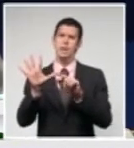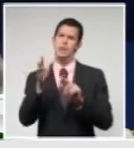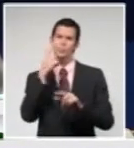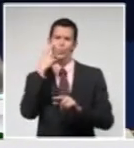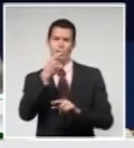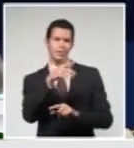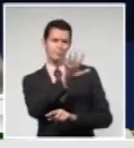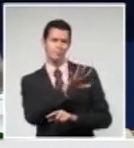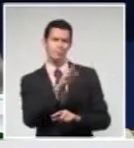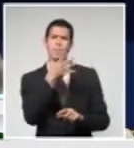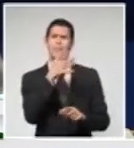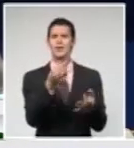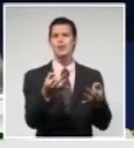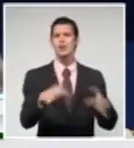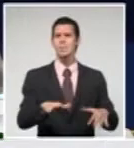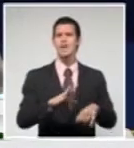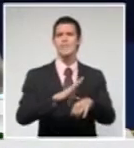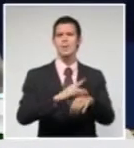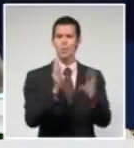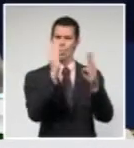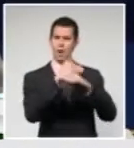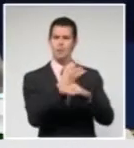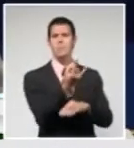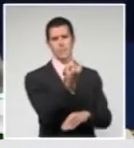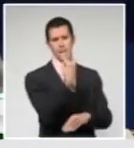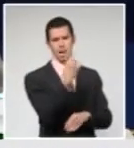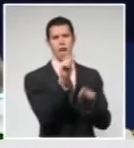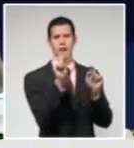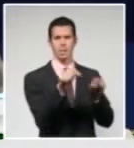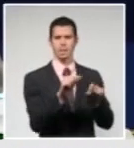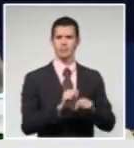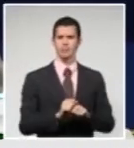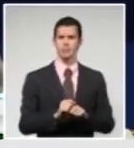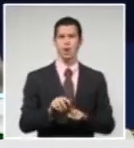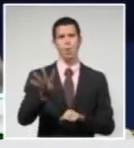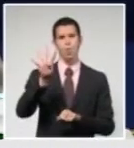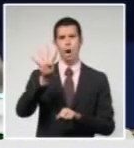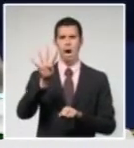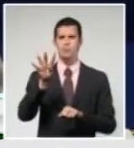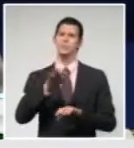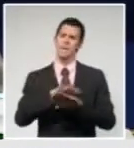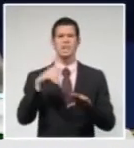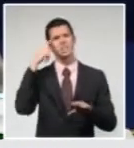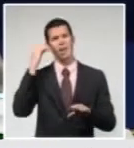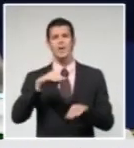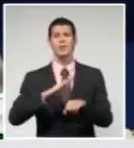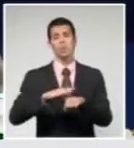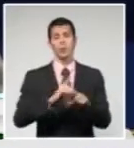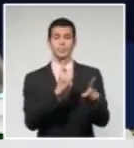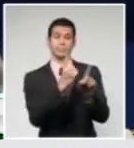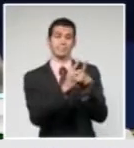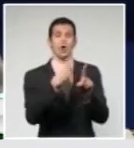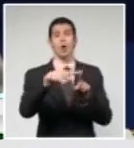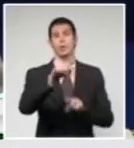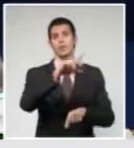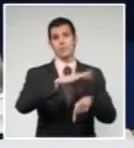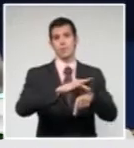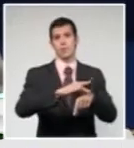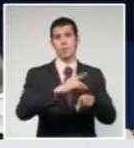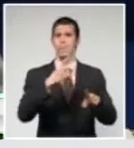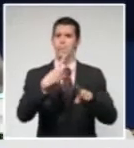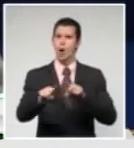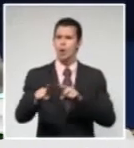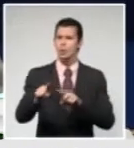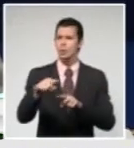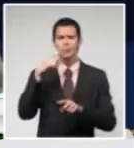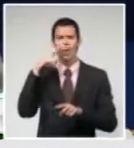age group, 2 positive cases diagnosed yesterday are under the age of 20. In fact,